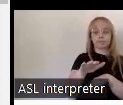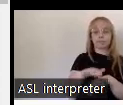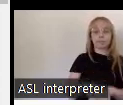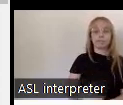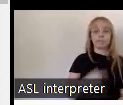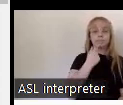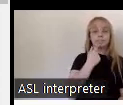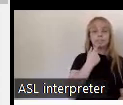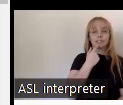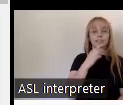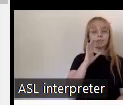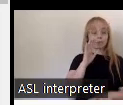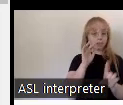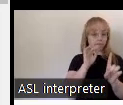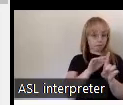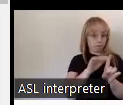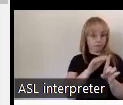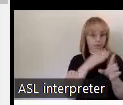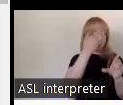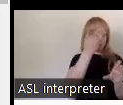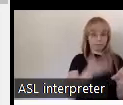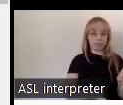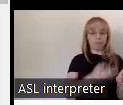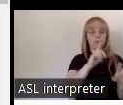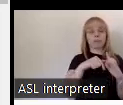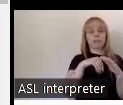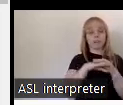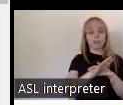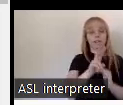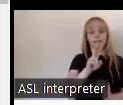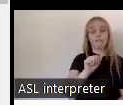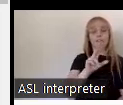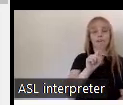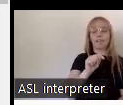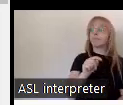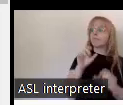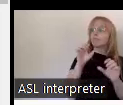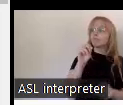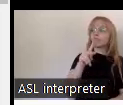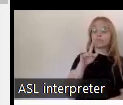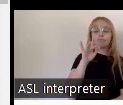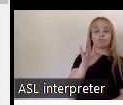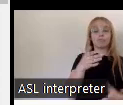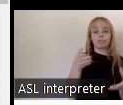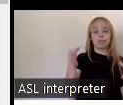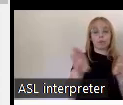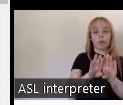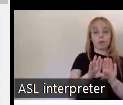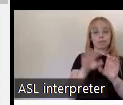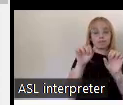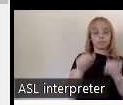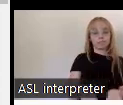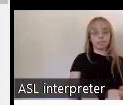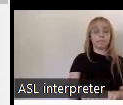says they'll get a notification next time they log into their Vault, and I can just close this. That